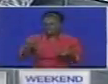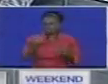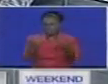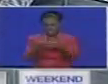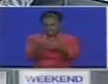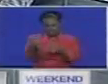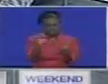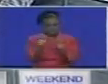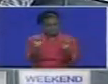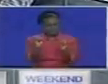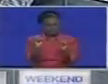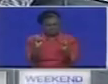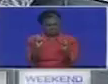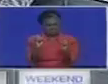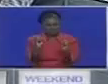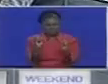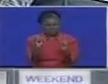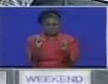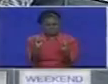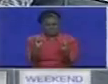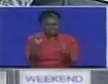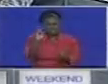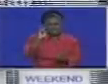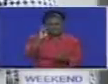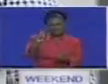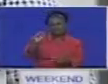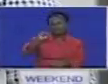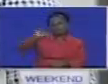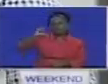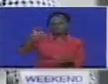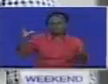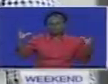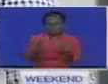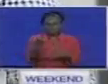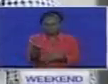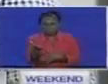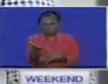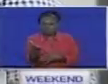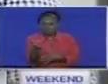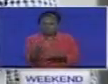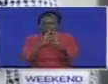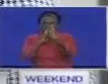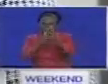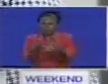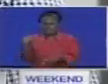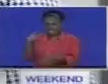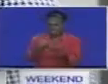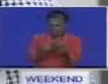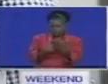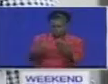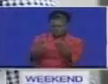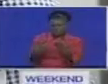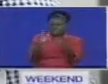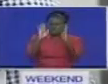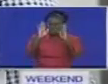If you look at, let me explain to you. Look at facts. Go look at the political party disputes, the digest, which was released 2 weeks ago. three quarters